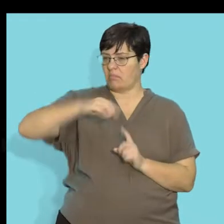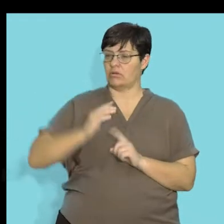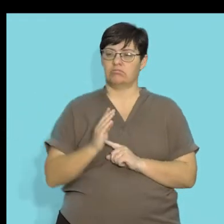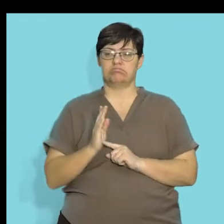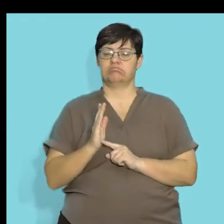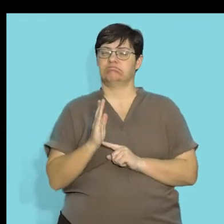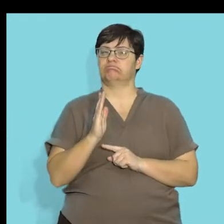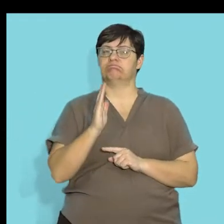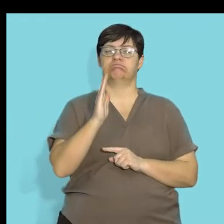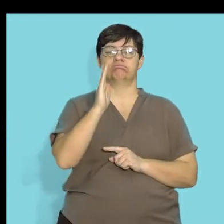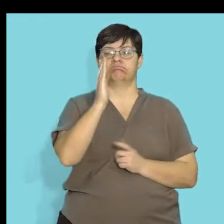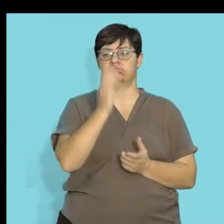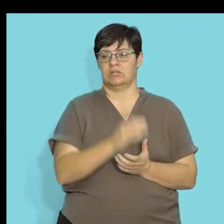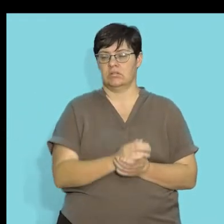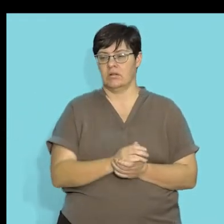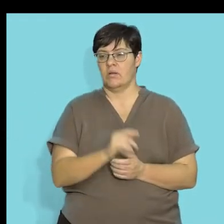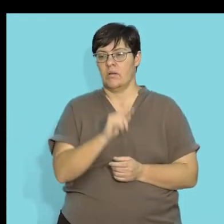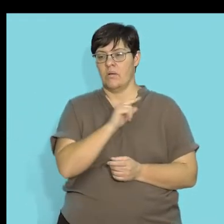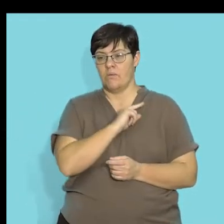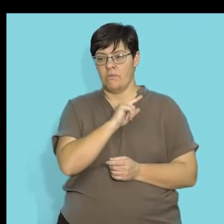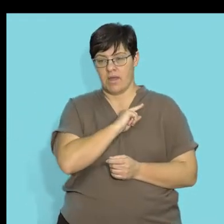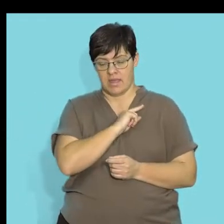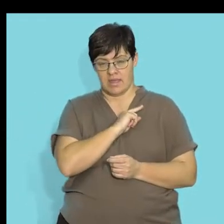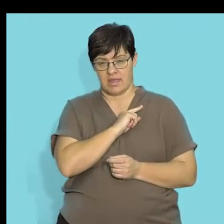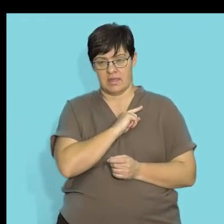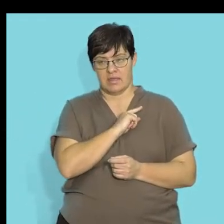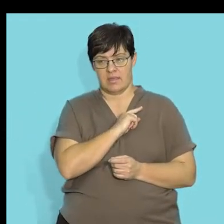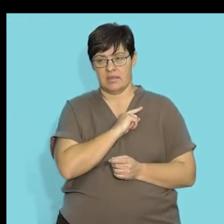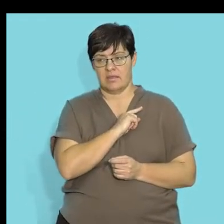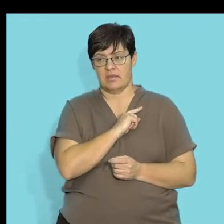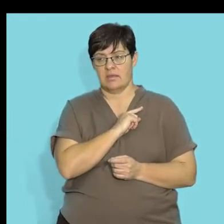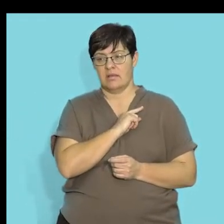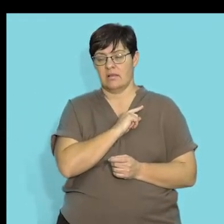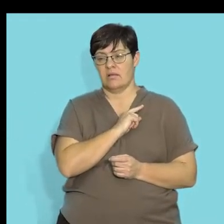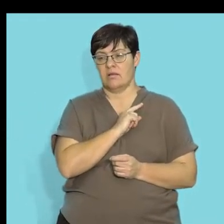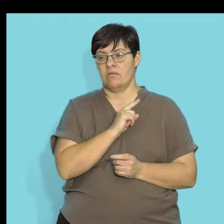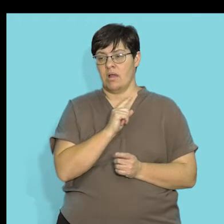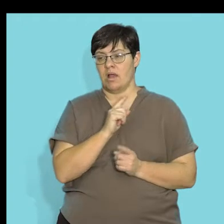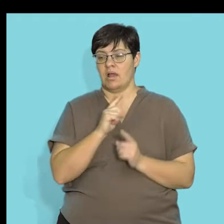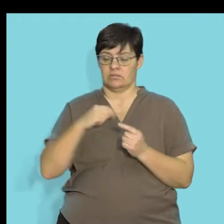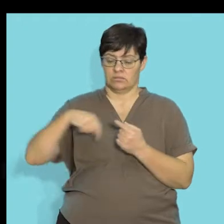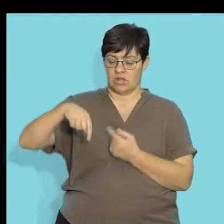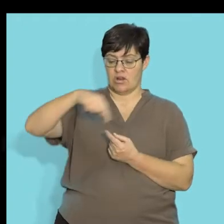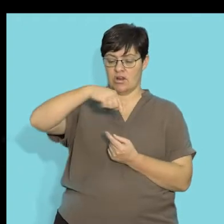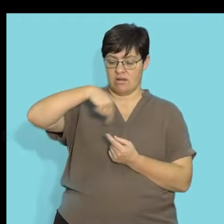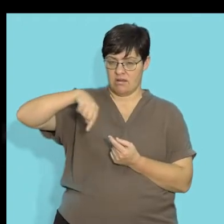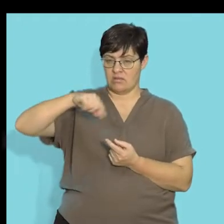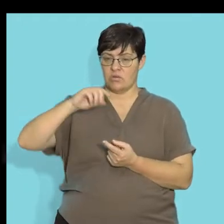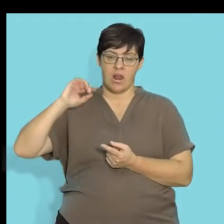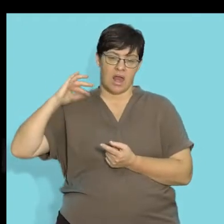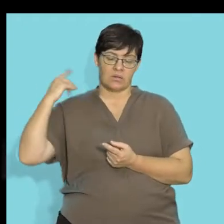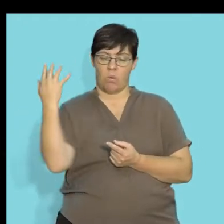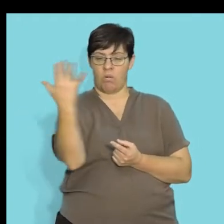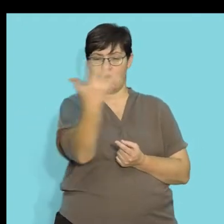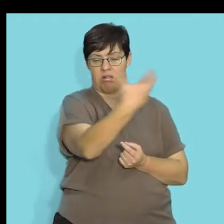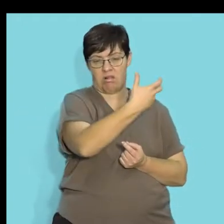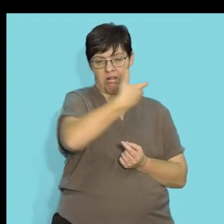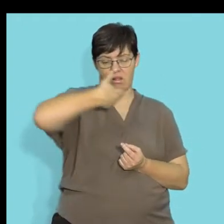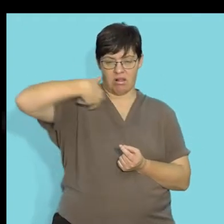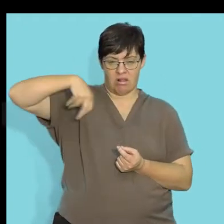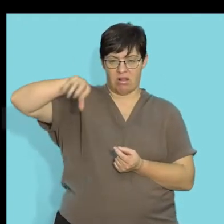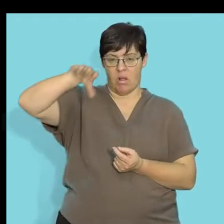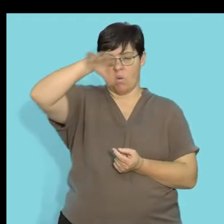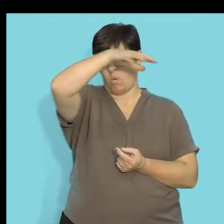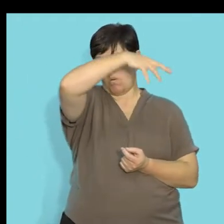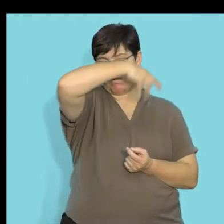the moving clinostat, we find that this plant constantly turns. The unidirectional source of light